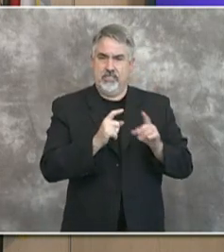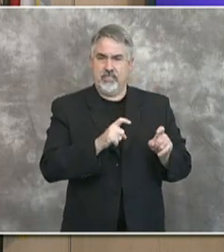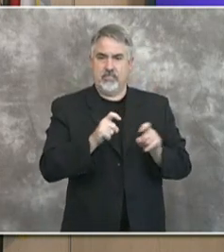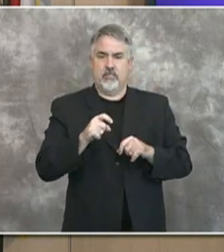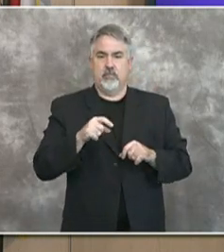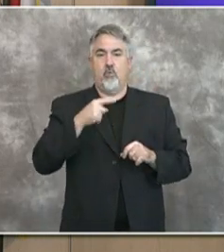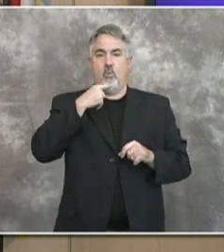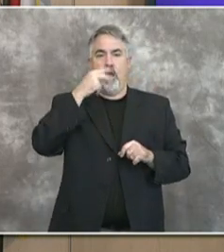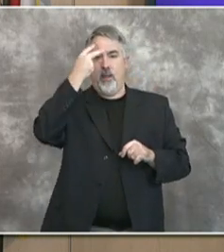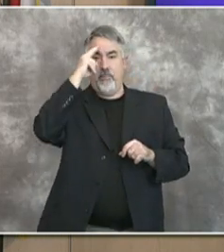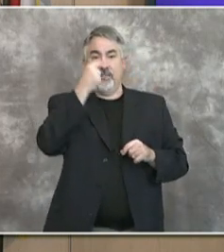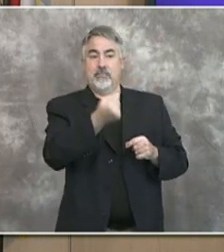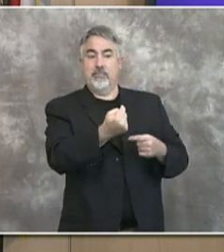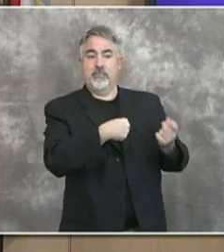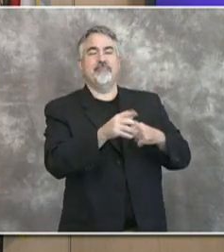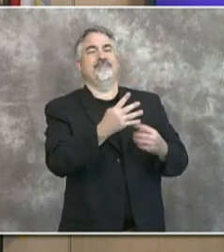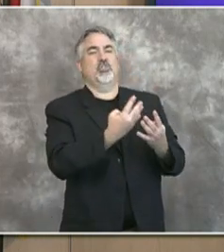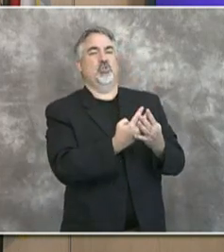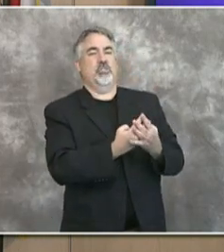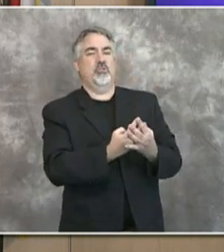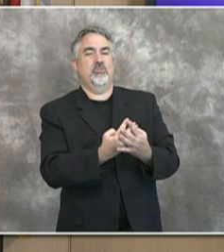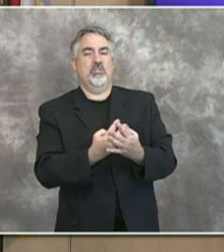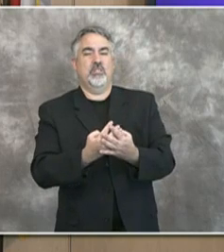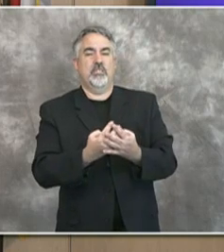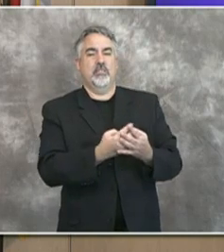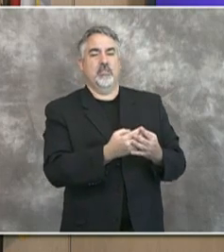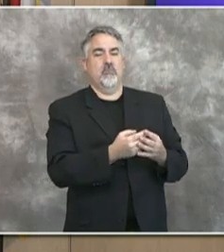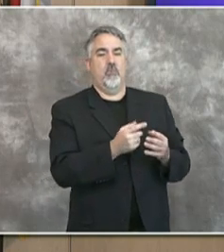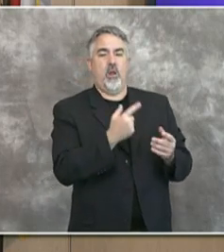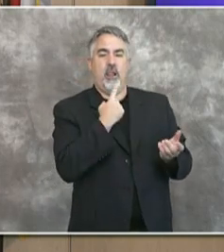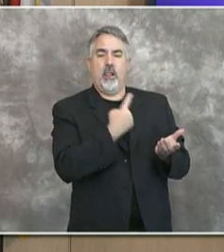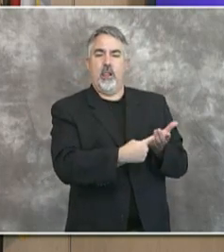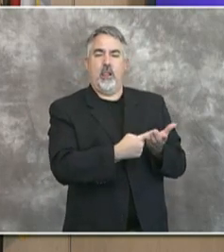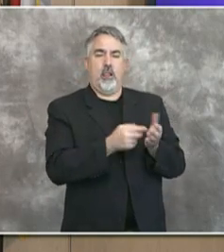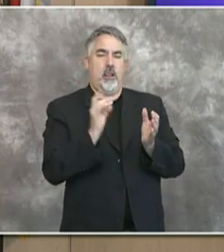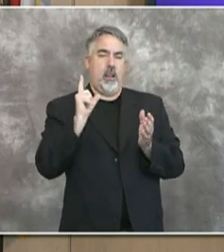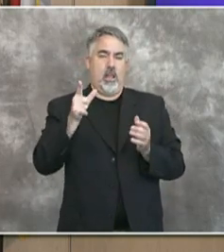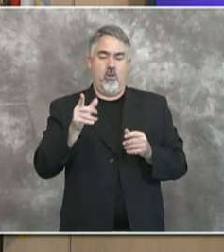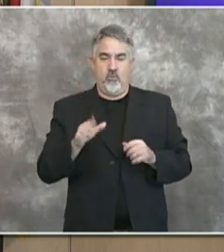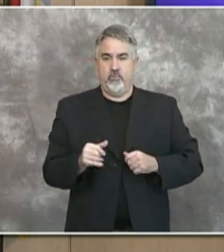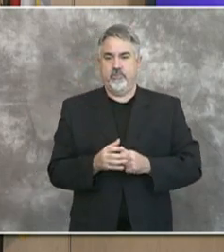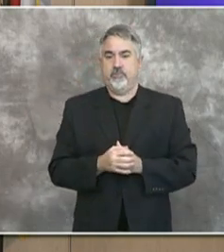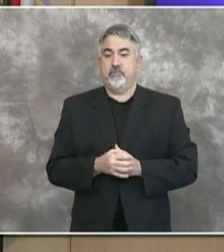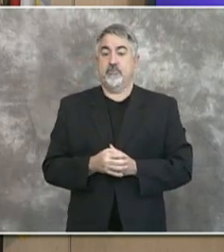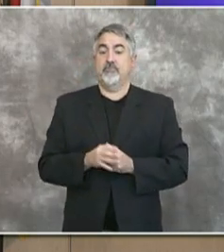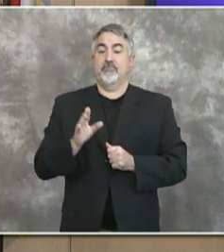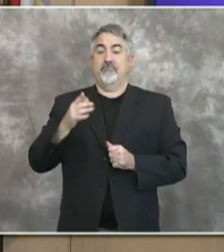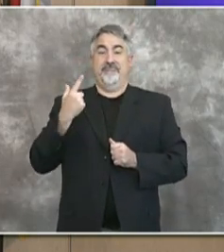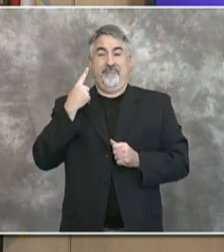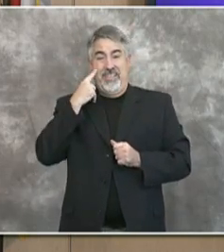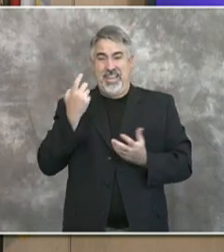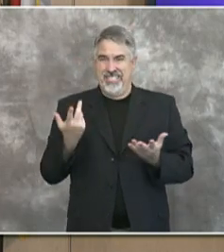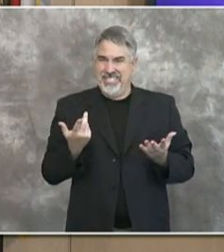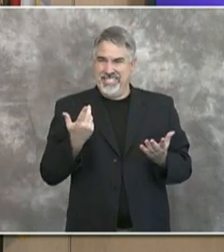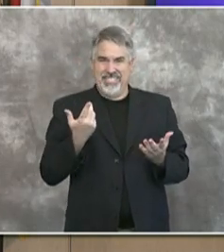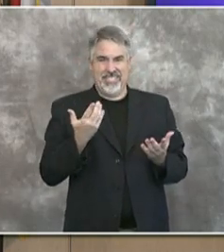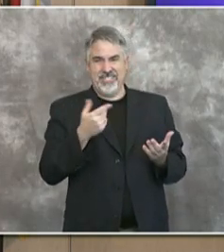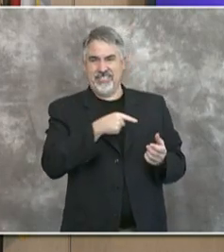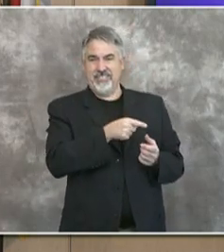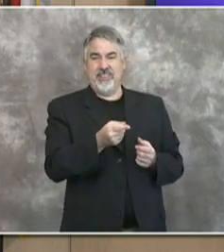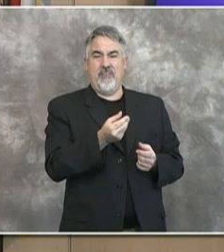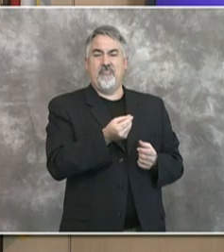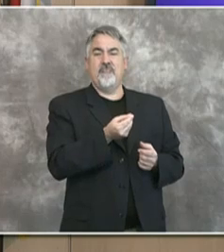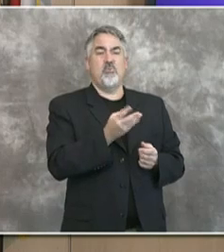about that in just a little bit. We're reaching out to different levels of government because even if a small number of cases are coming from the